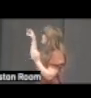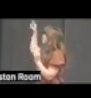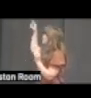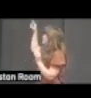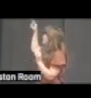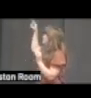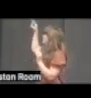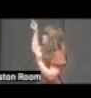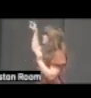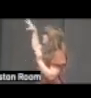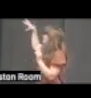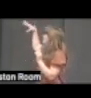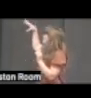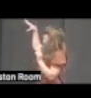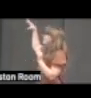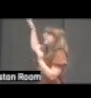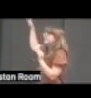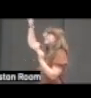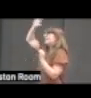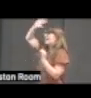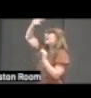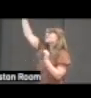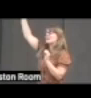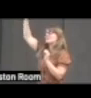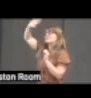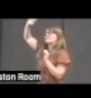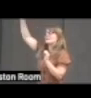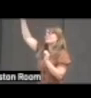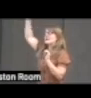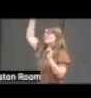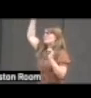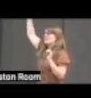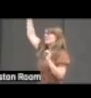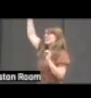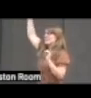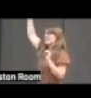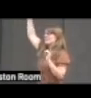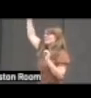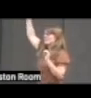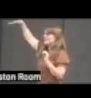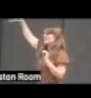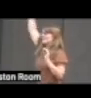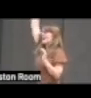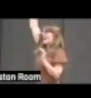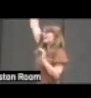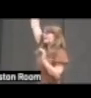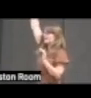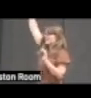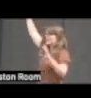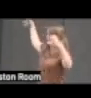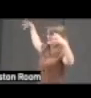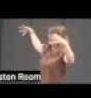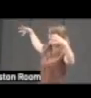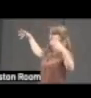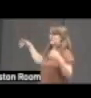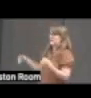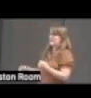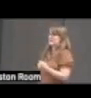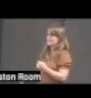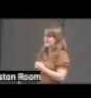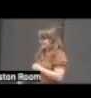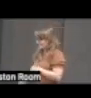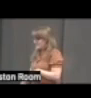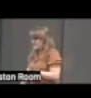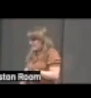maybe it's because when they're doing this, they're advertising to males how big they are, right? Because the higher you can get, like bigger body